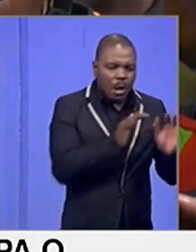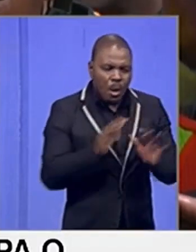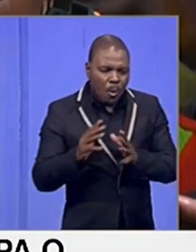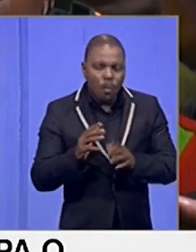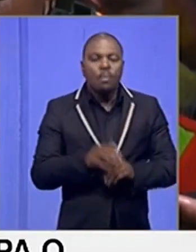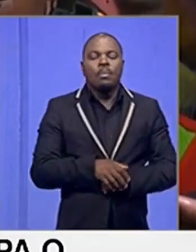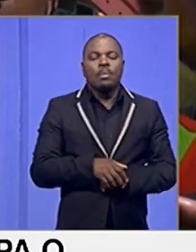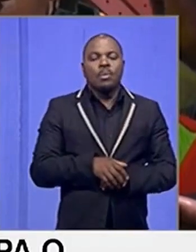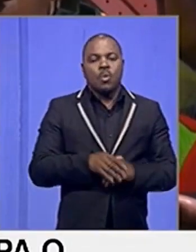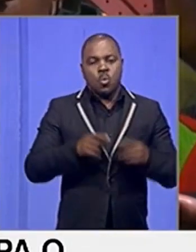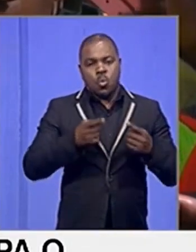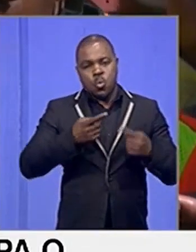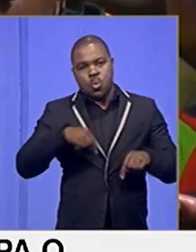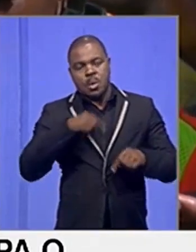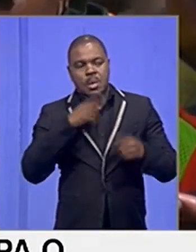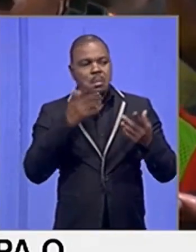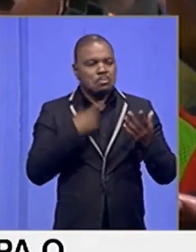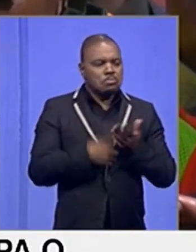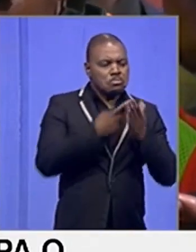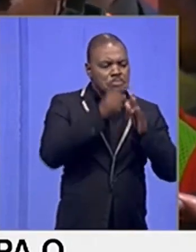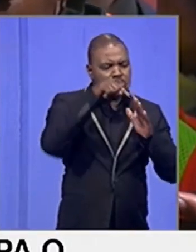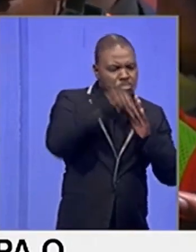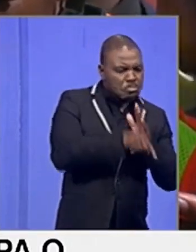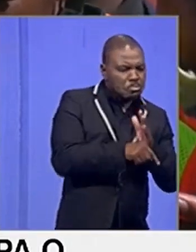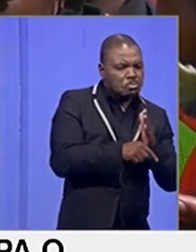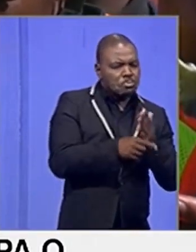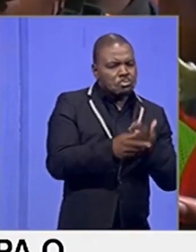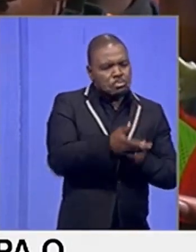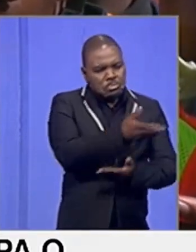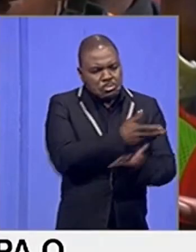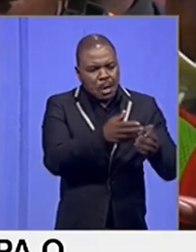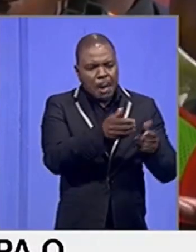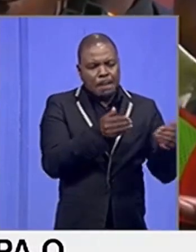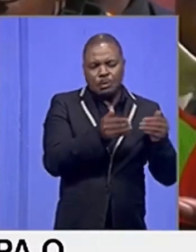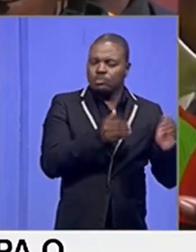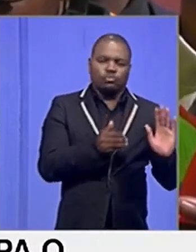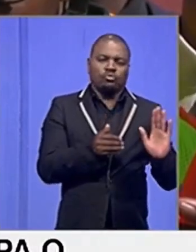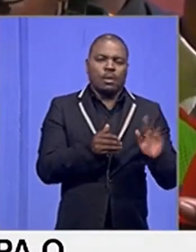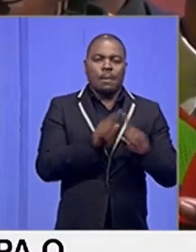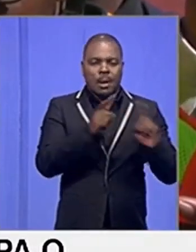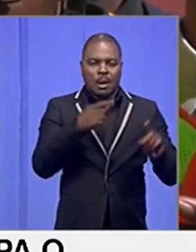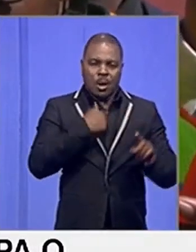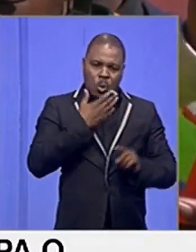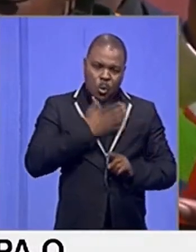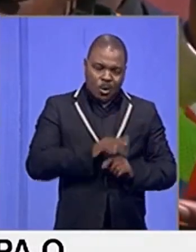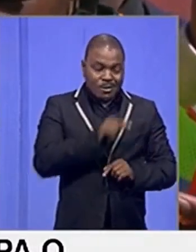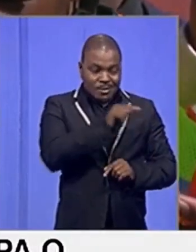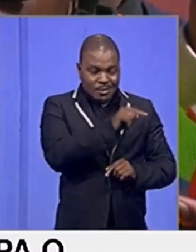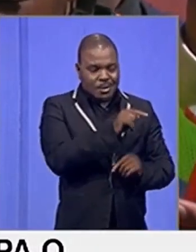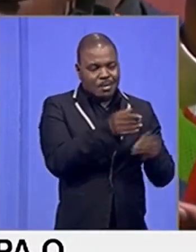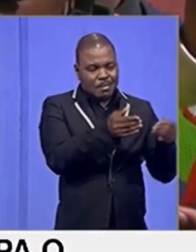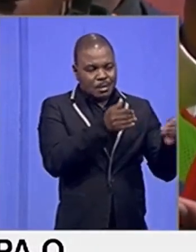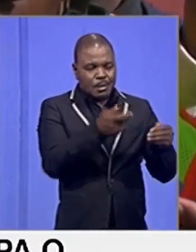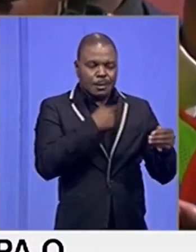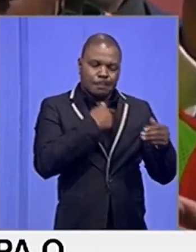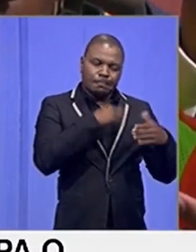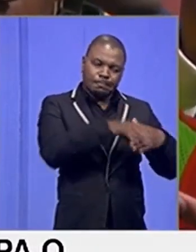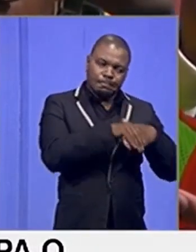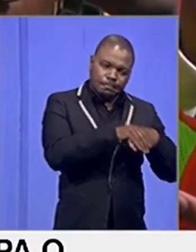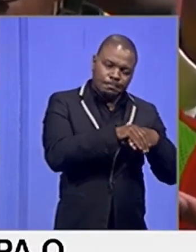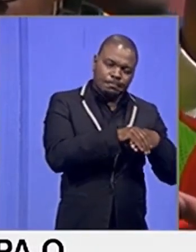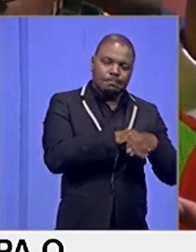have an intense discussion with management, and I must say I want to compliment management for the work that they have